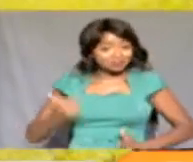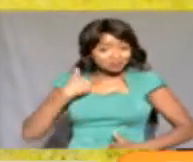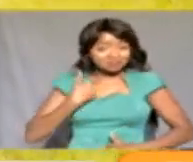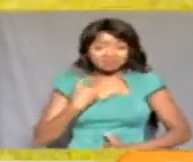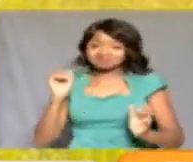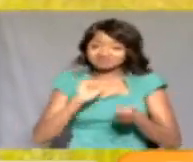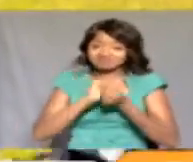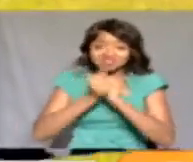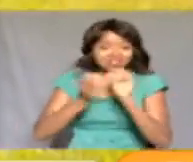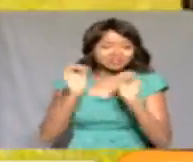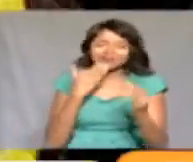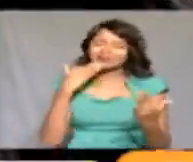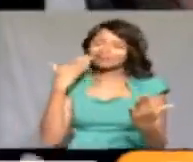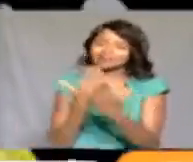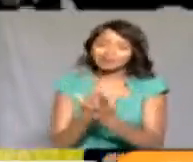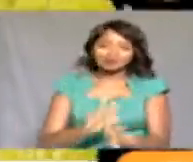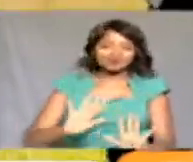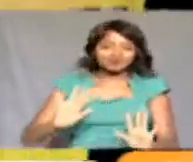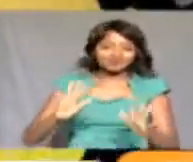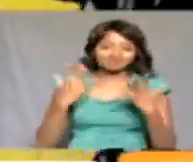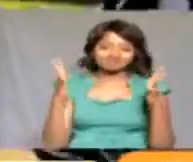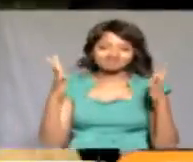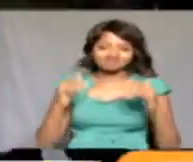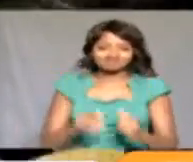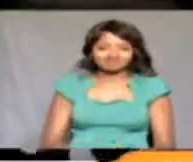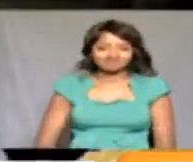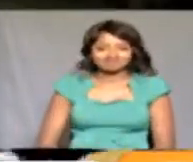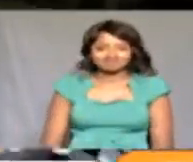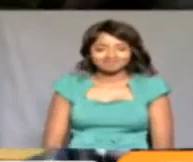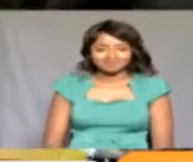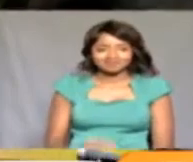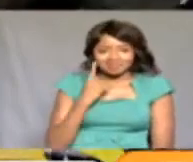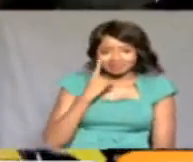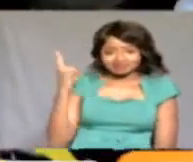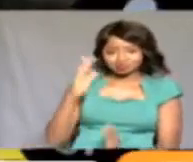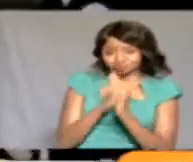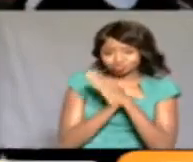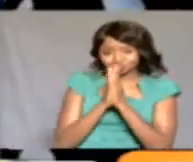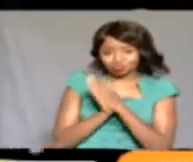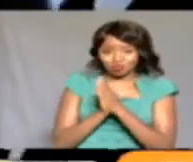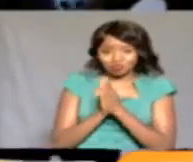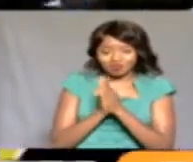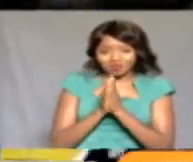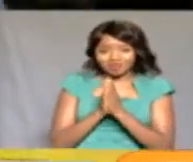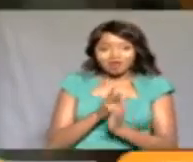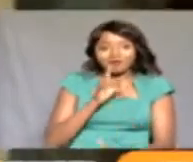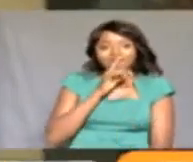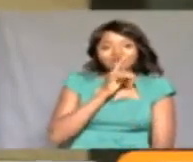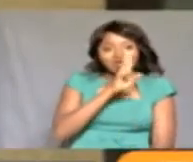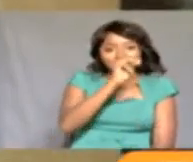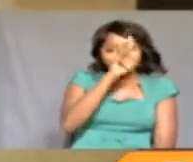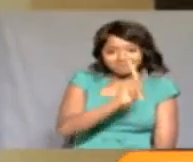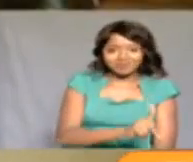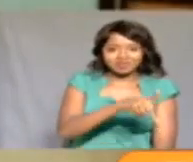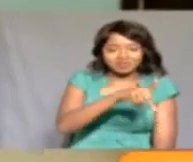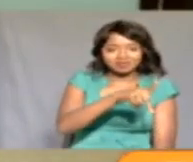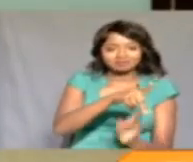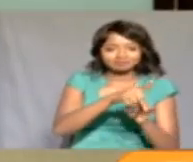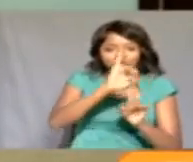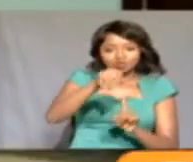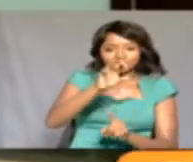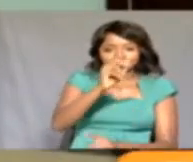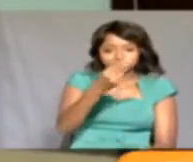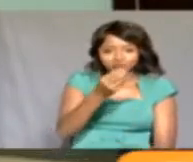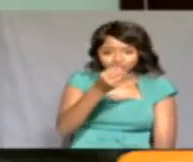job. Thank you very much. Santi. This is the story of Igembe South Member of Parliament John Paul